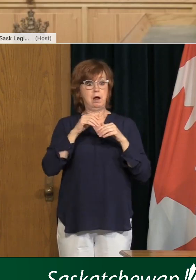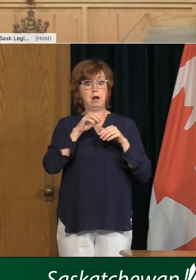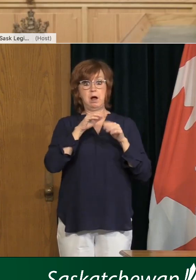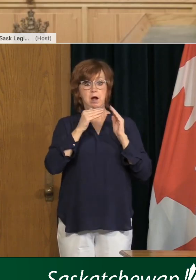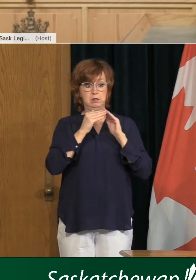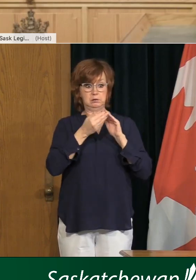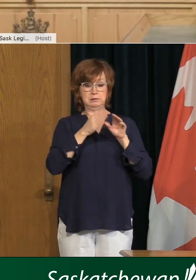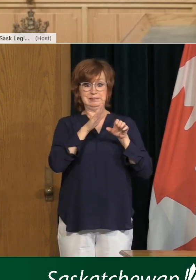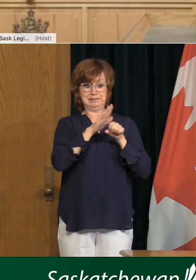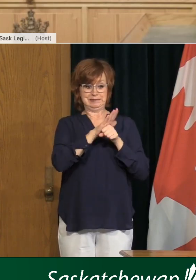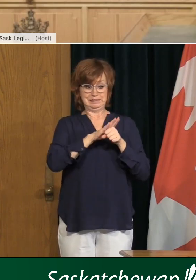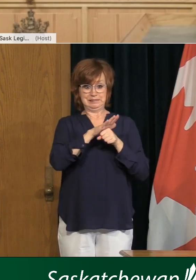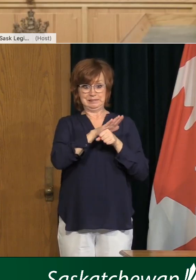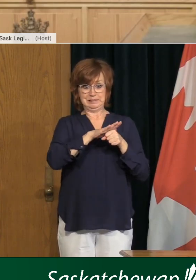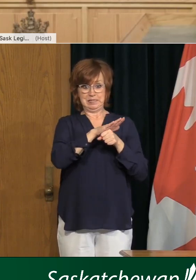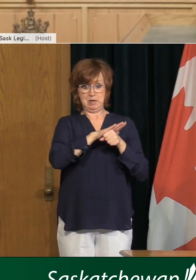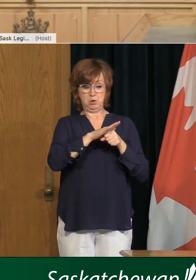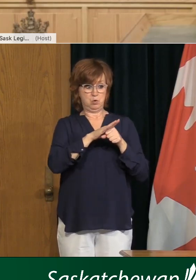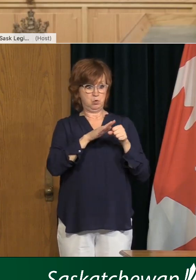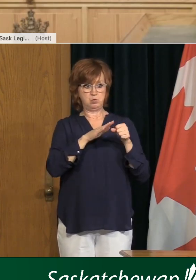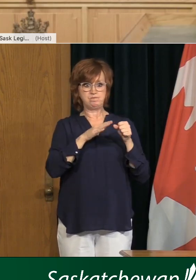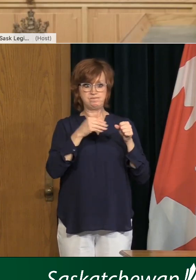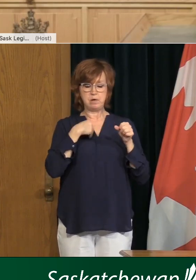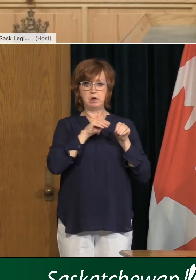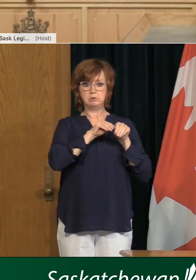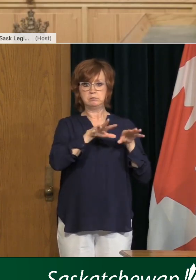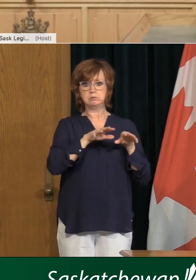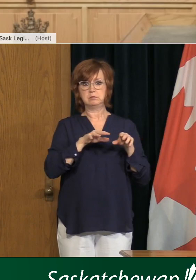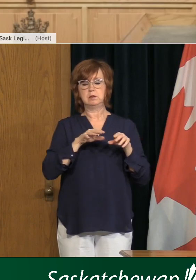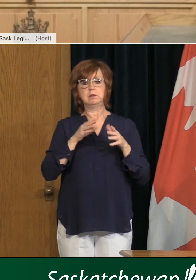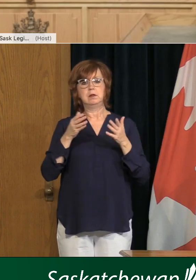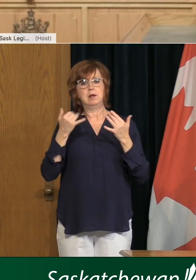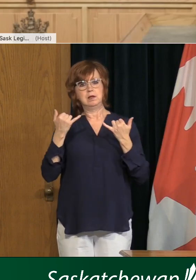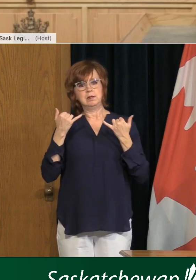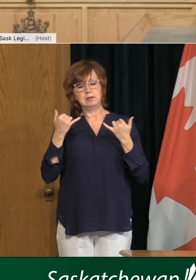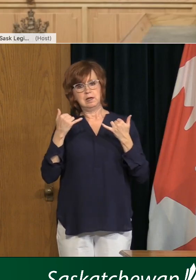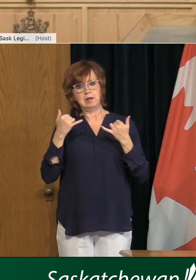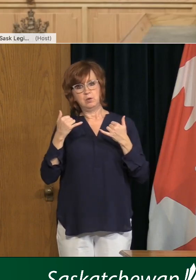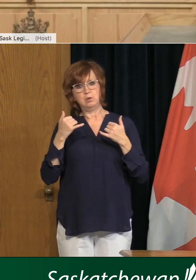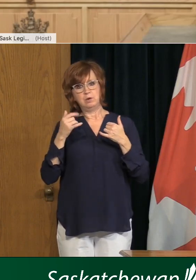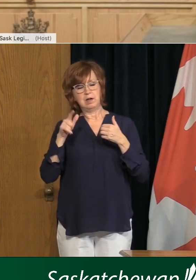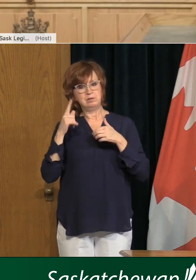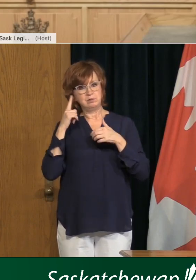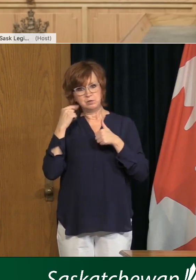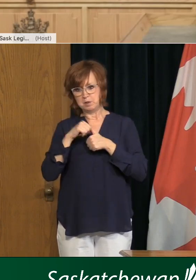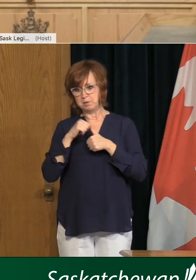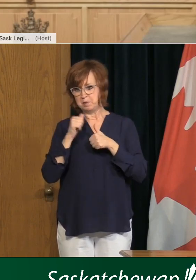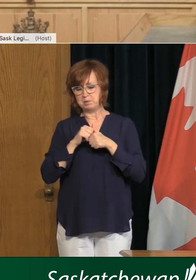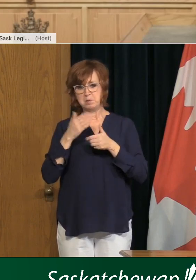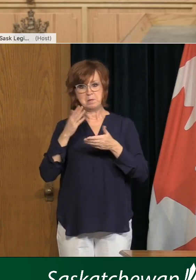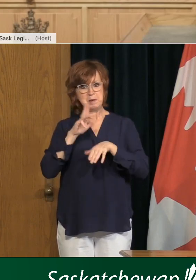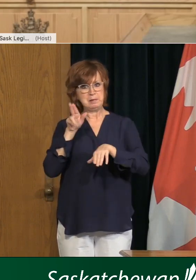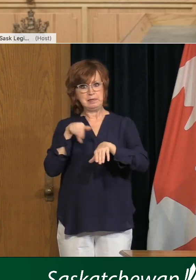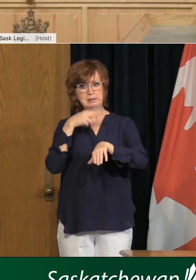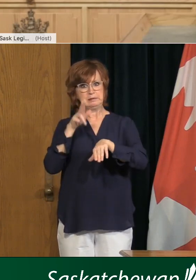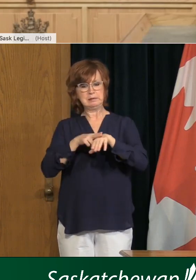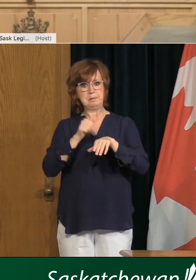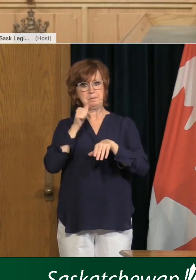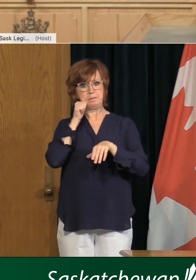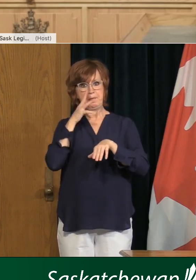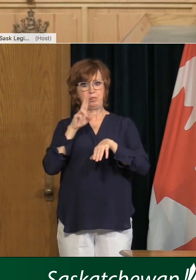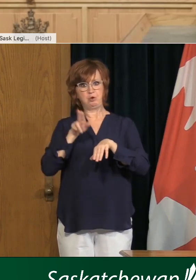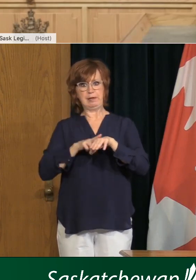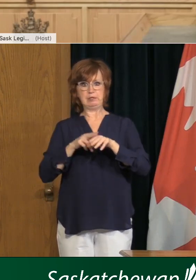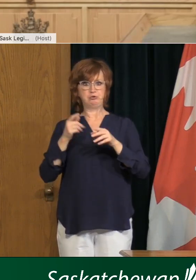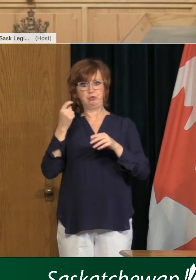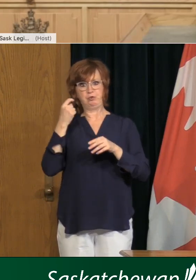of external factors, and especially this time of year, natural disasters like fires, because those would impact our